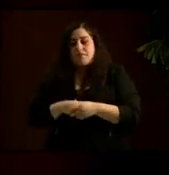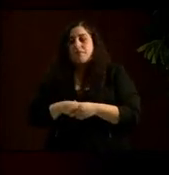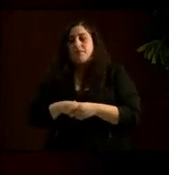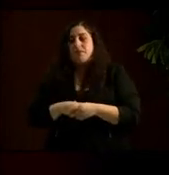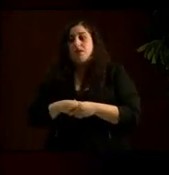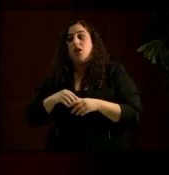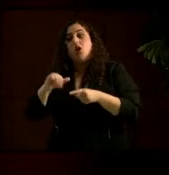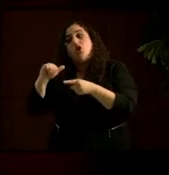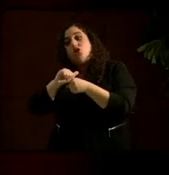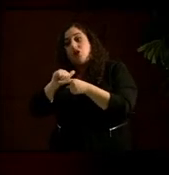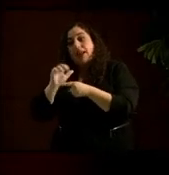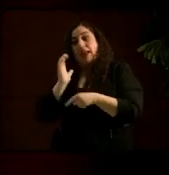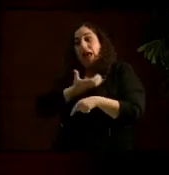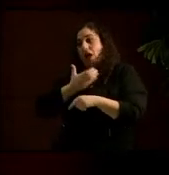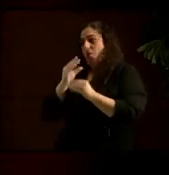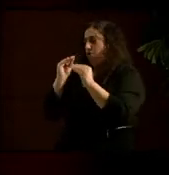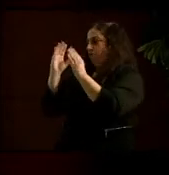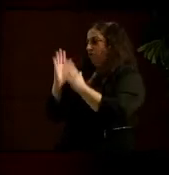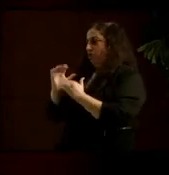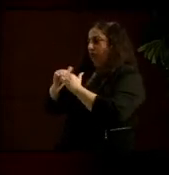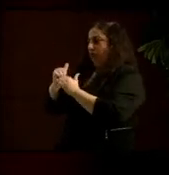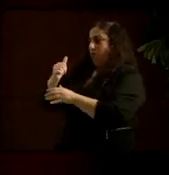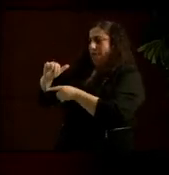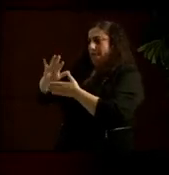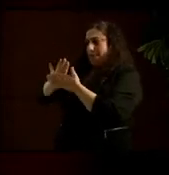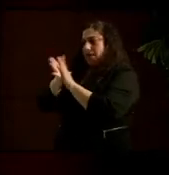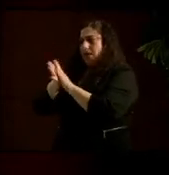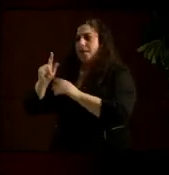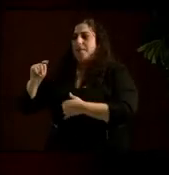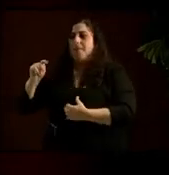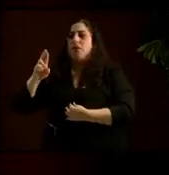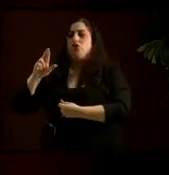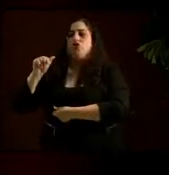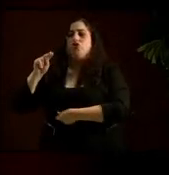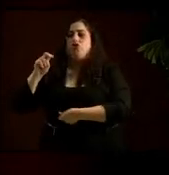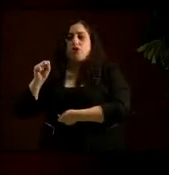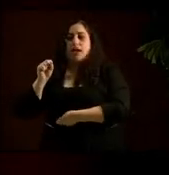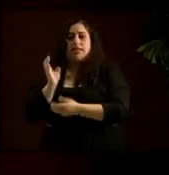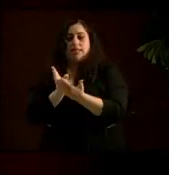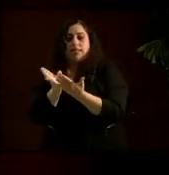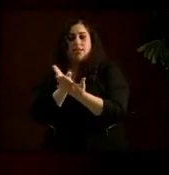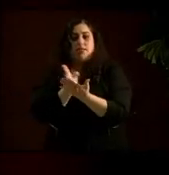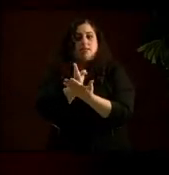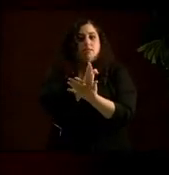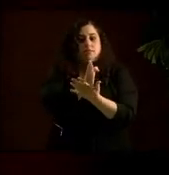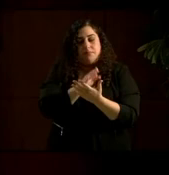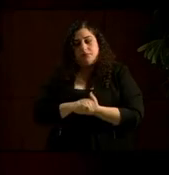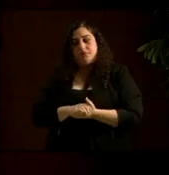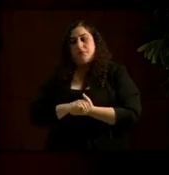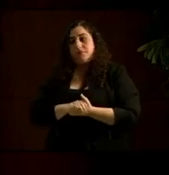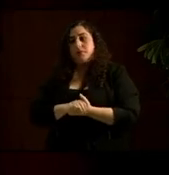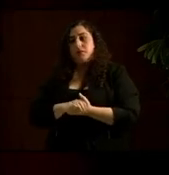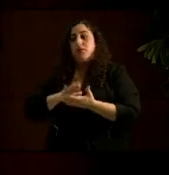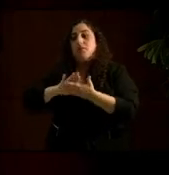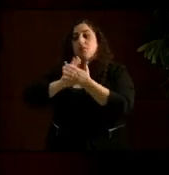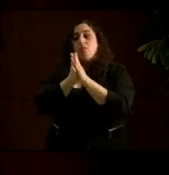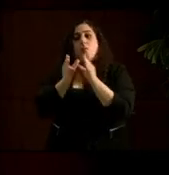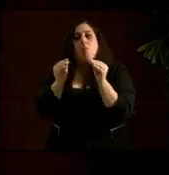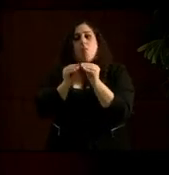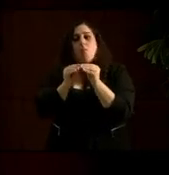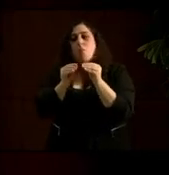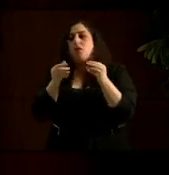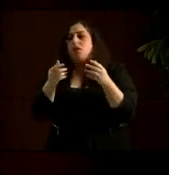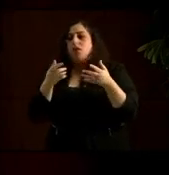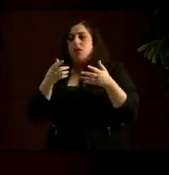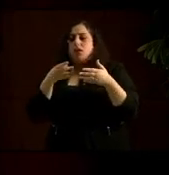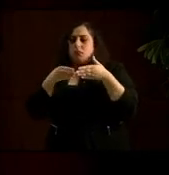Our region demands it. The problems of today and tomorrow demand it. The monumental challenges of our